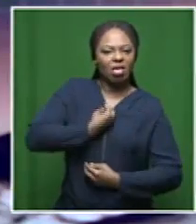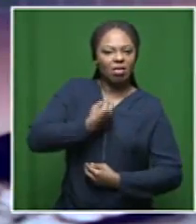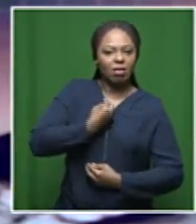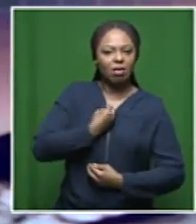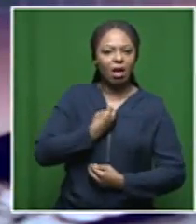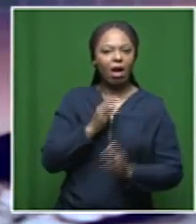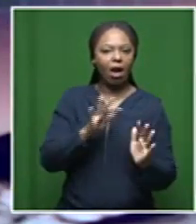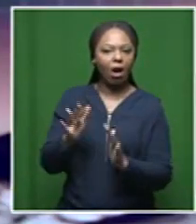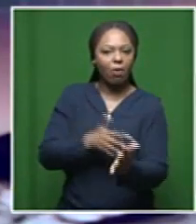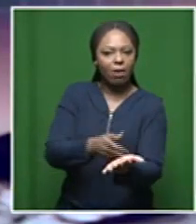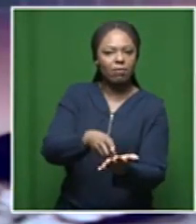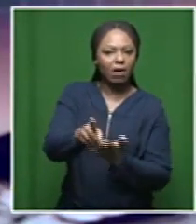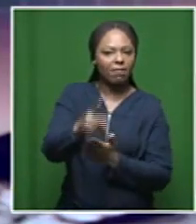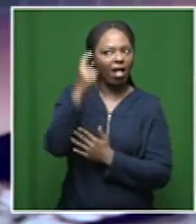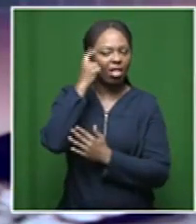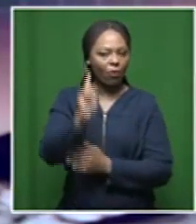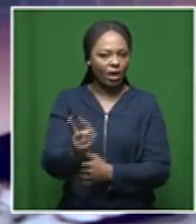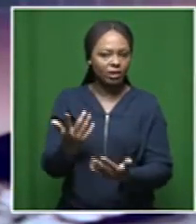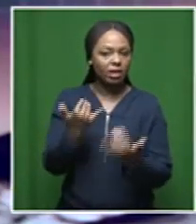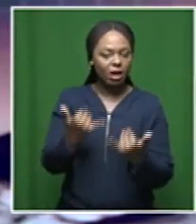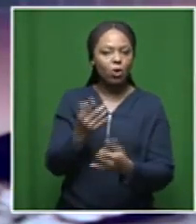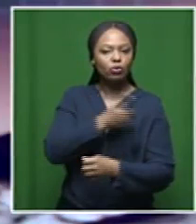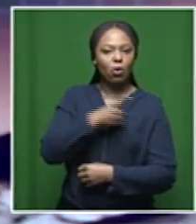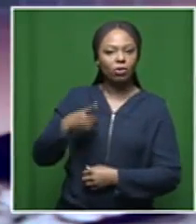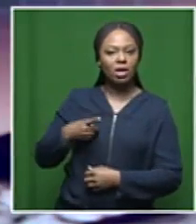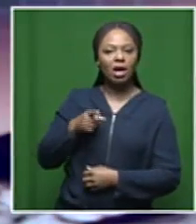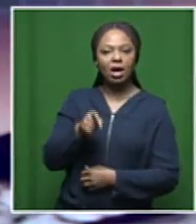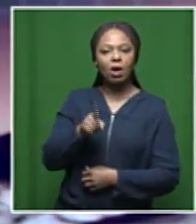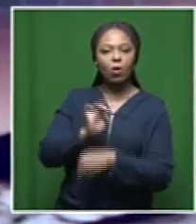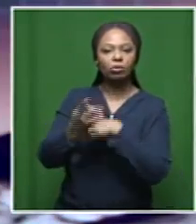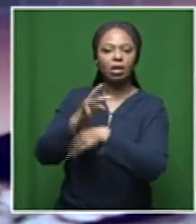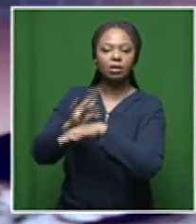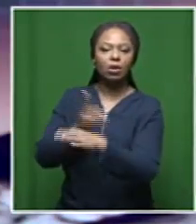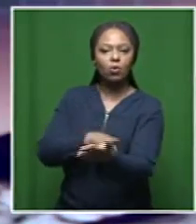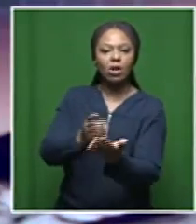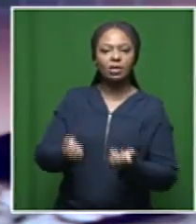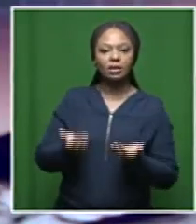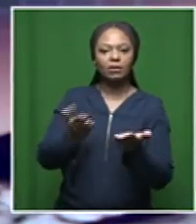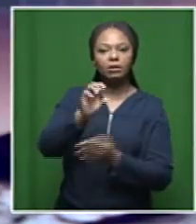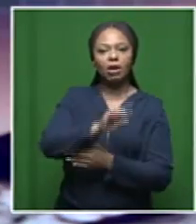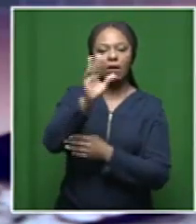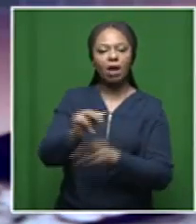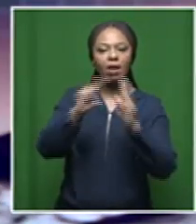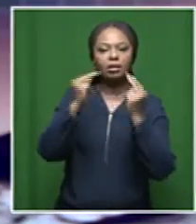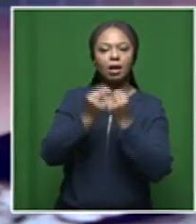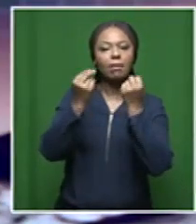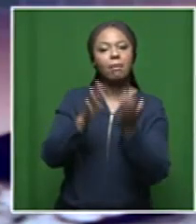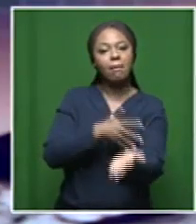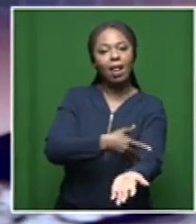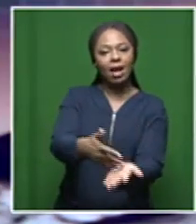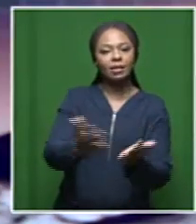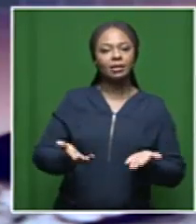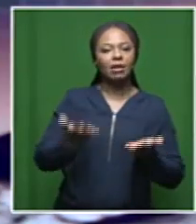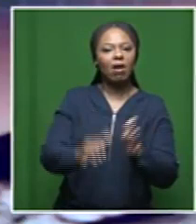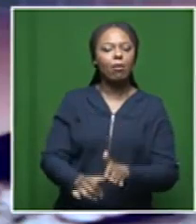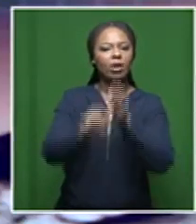on donating blood. We'll speak to a doctor who is the lead consultant at donor services at the South African National Blood Services about the importance